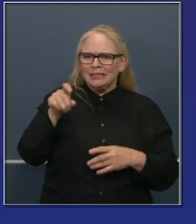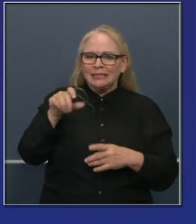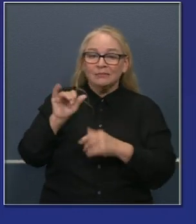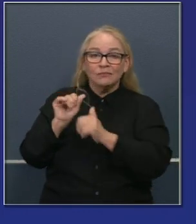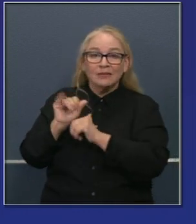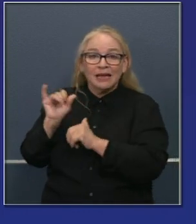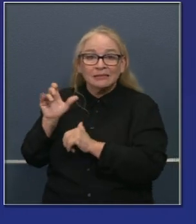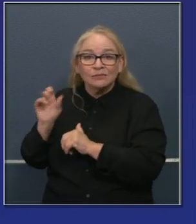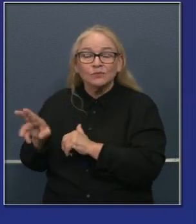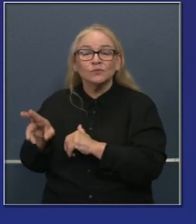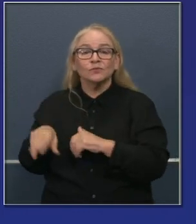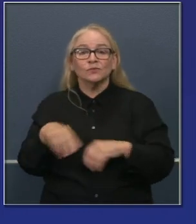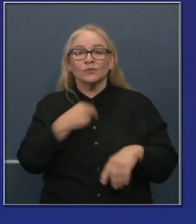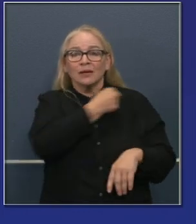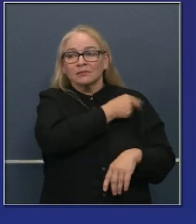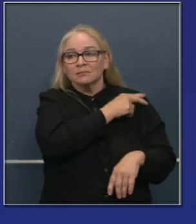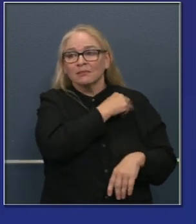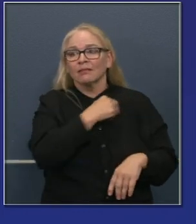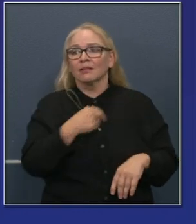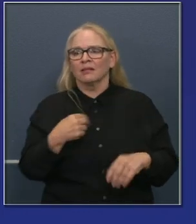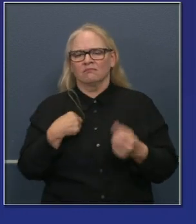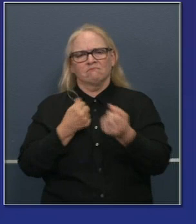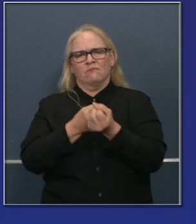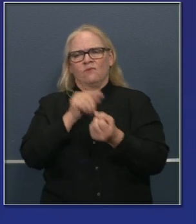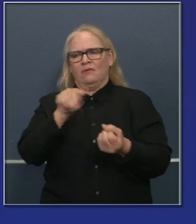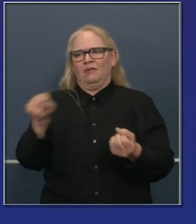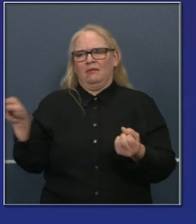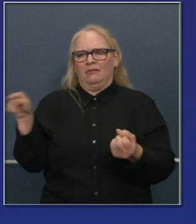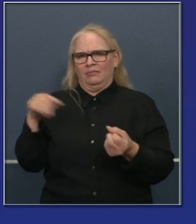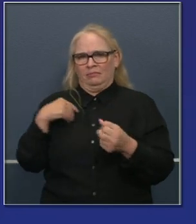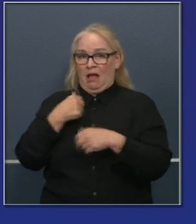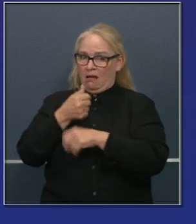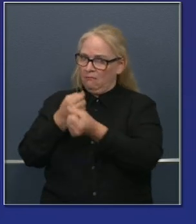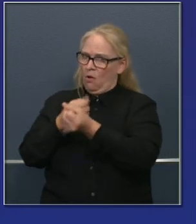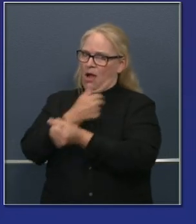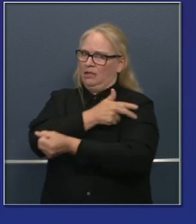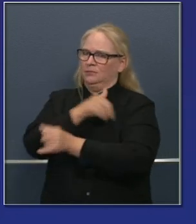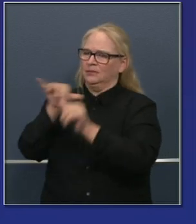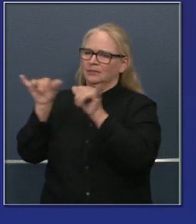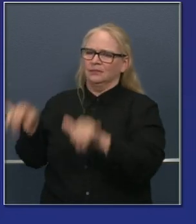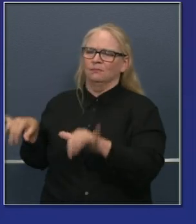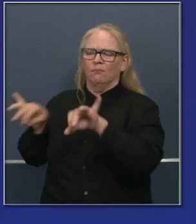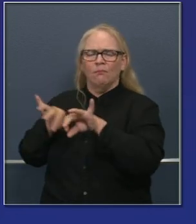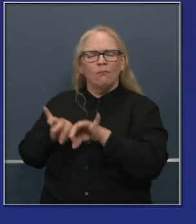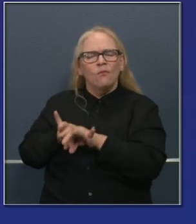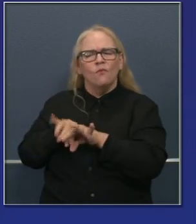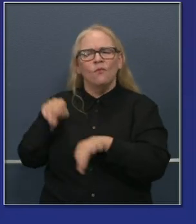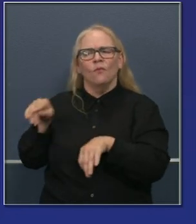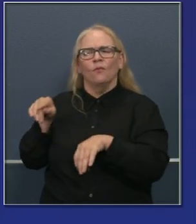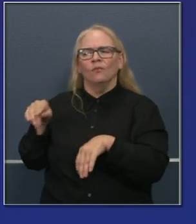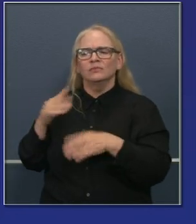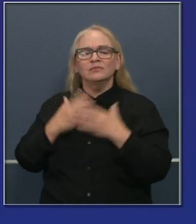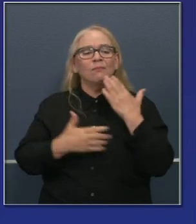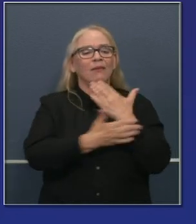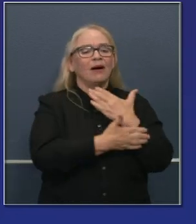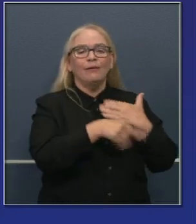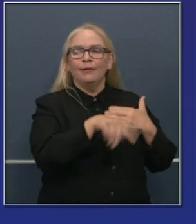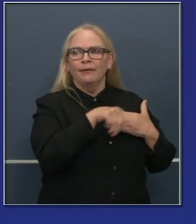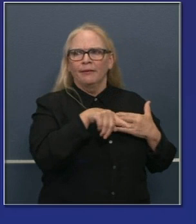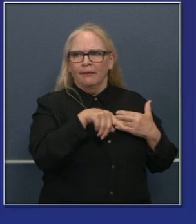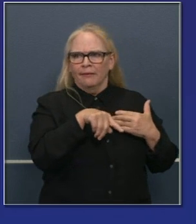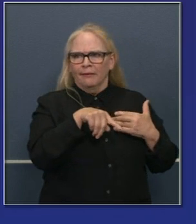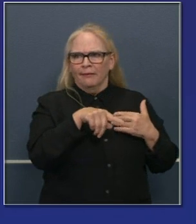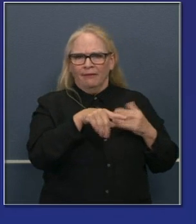system, our hospital system that absorbs patients from outside of counties into other counties. So while